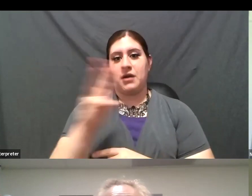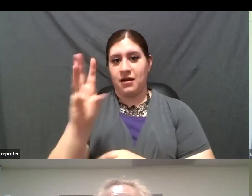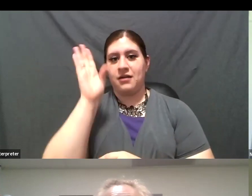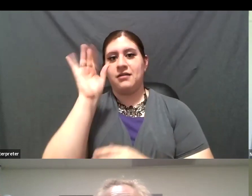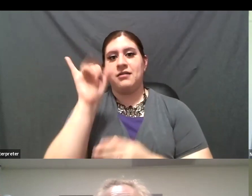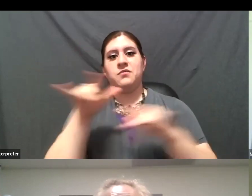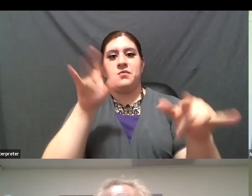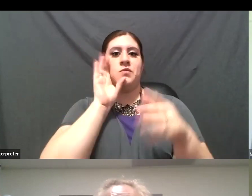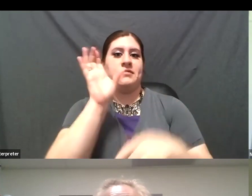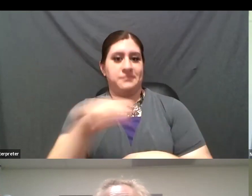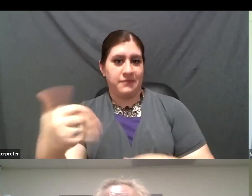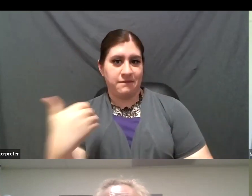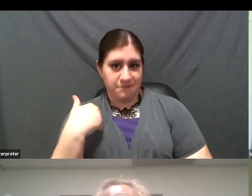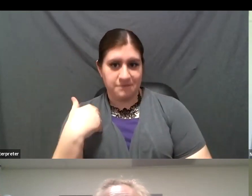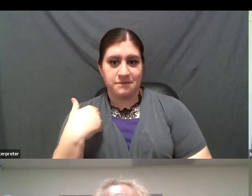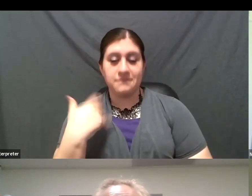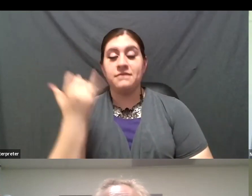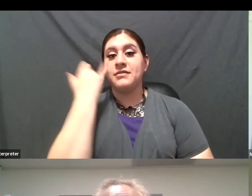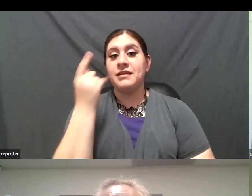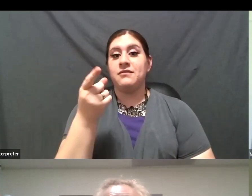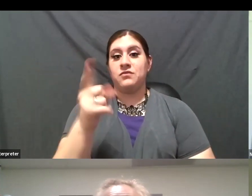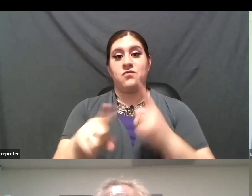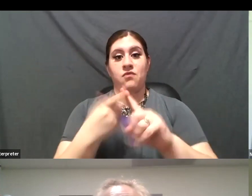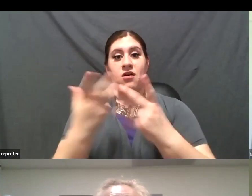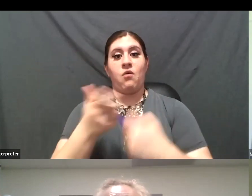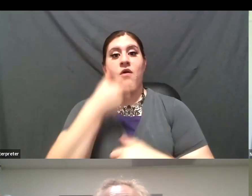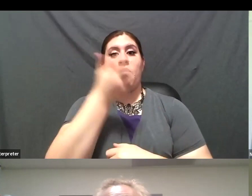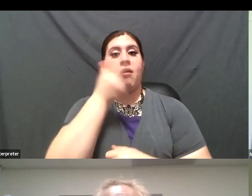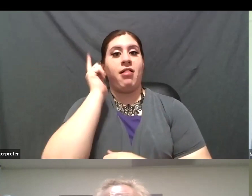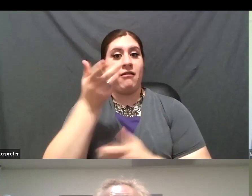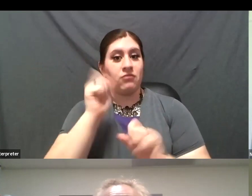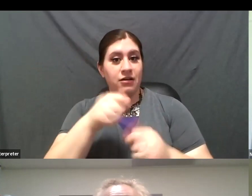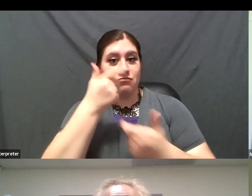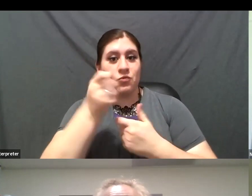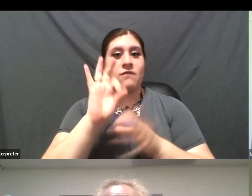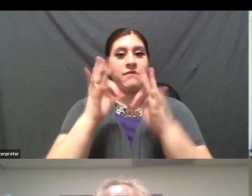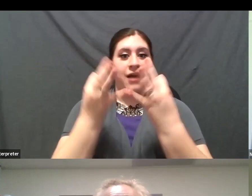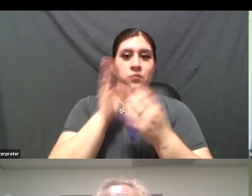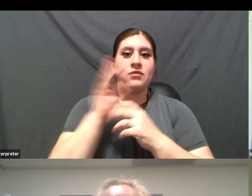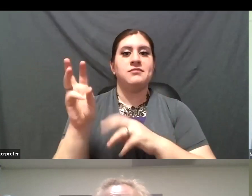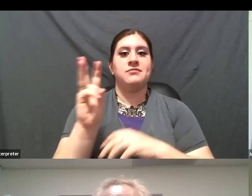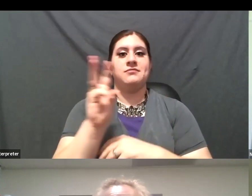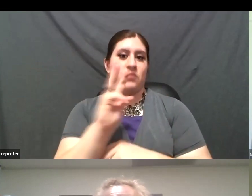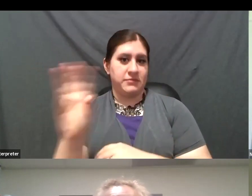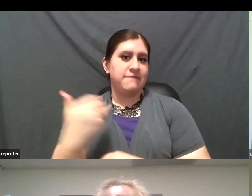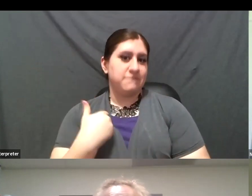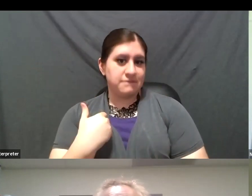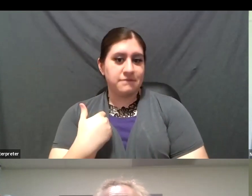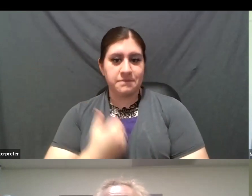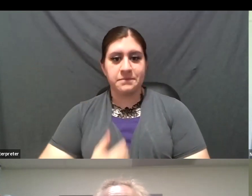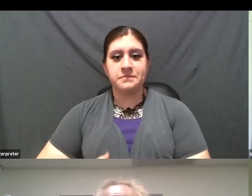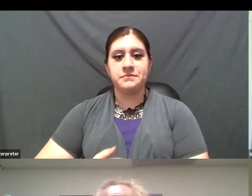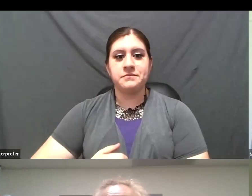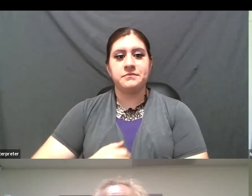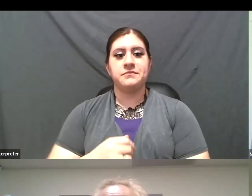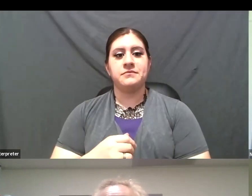recording will be closed captioned. So if your friends want to come back later and watch the video, or your family, it'll be on the website.